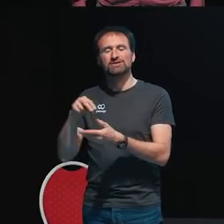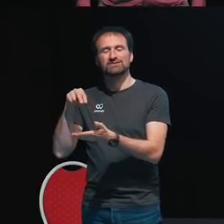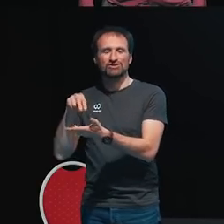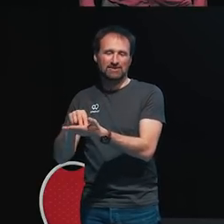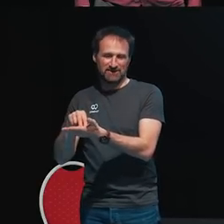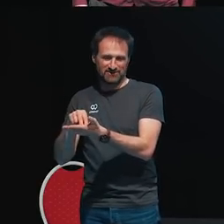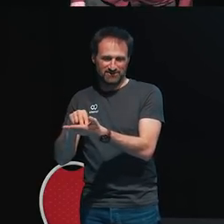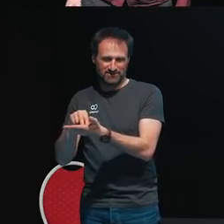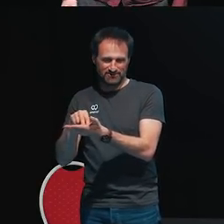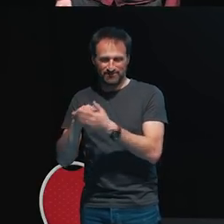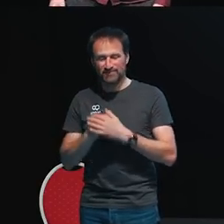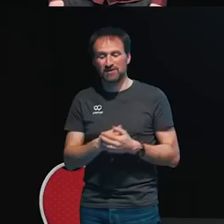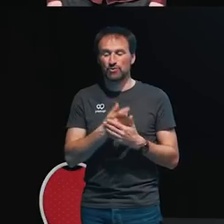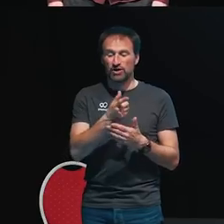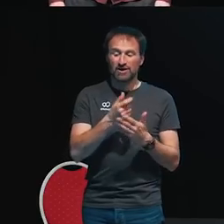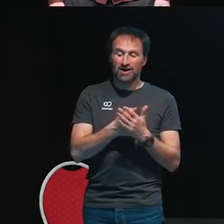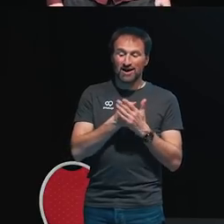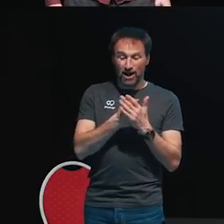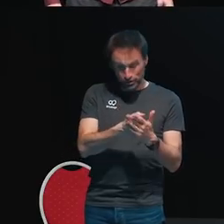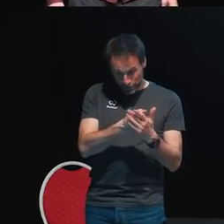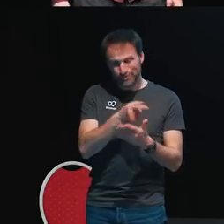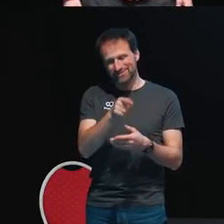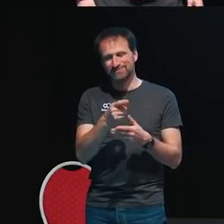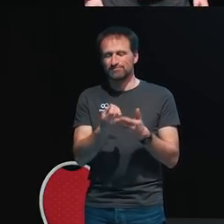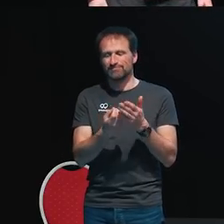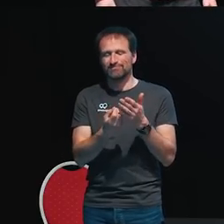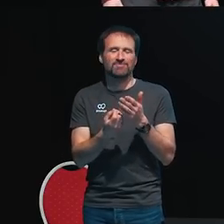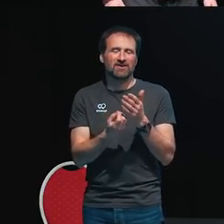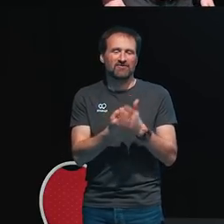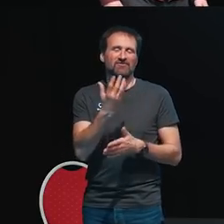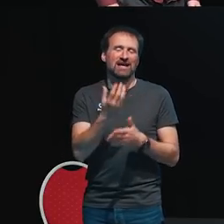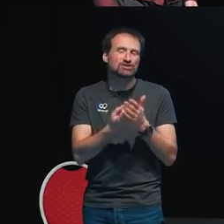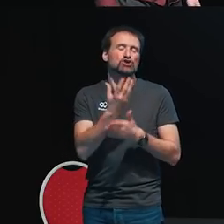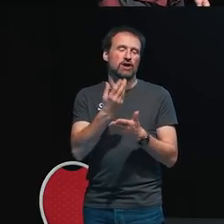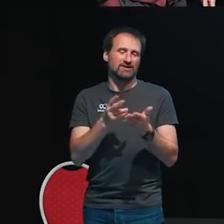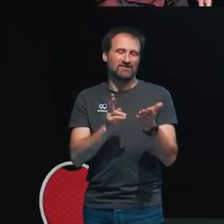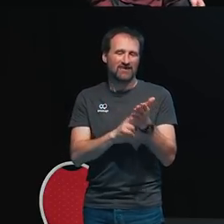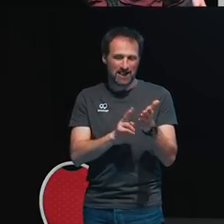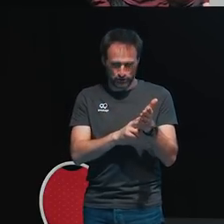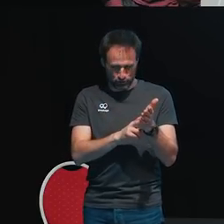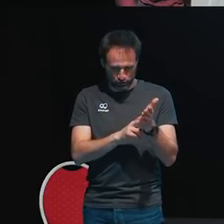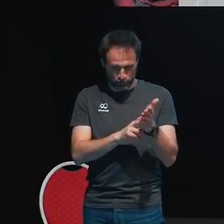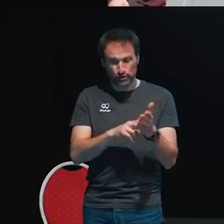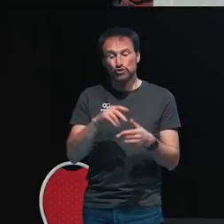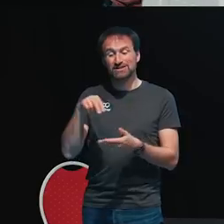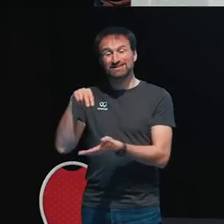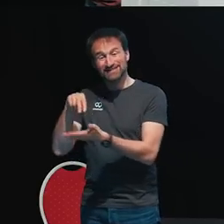values when they're evaluated, and statements are constructs that do